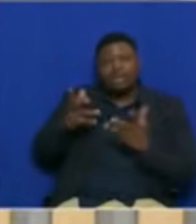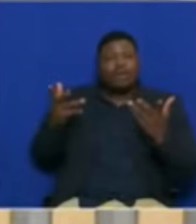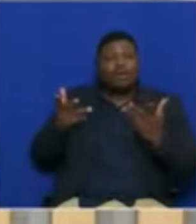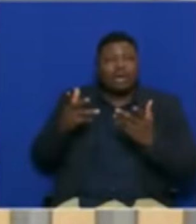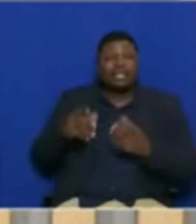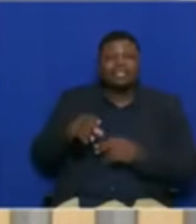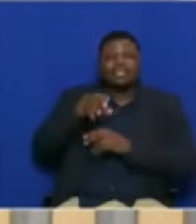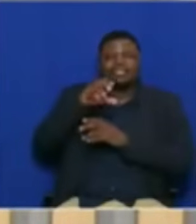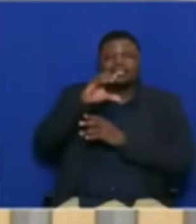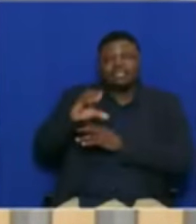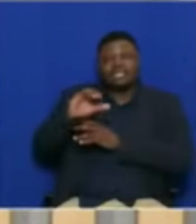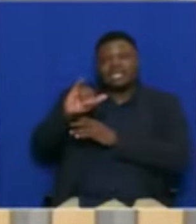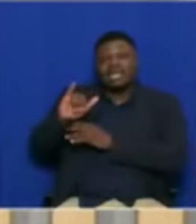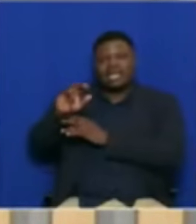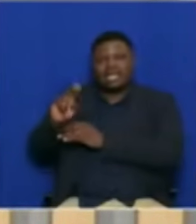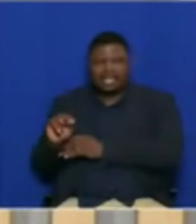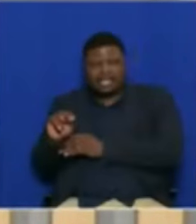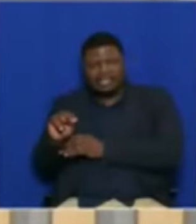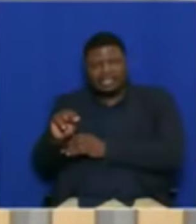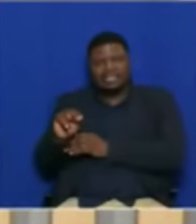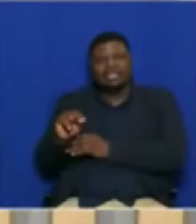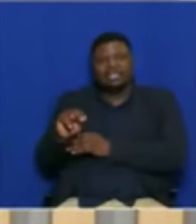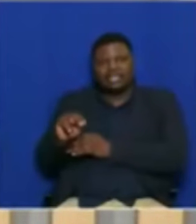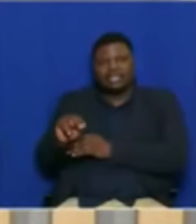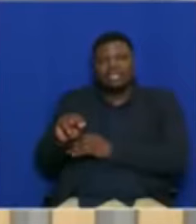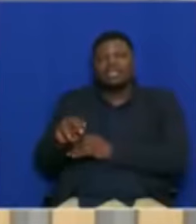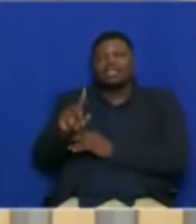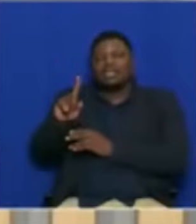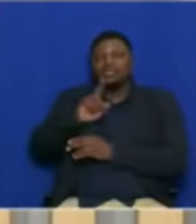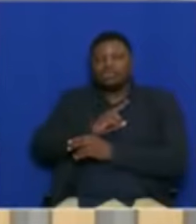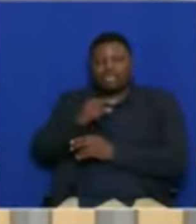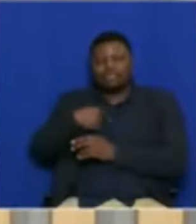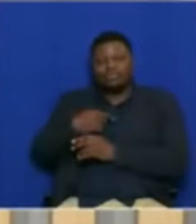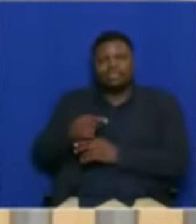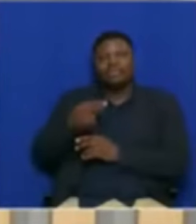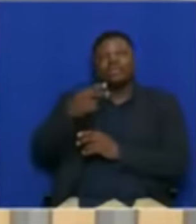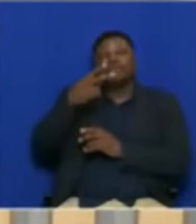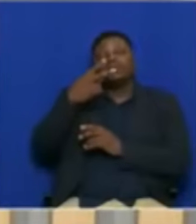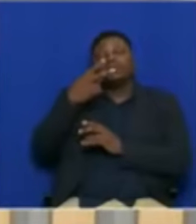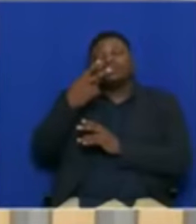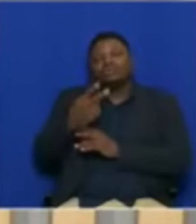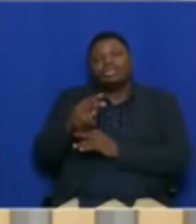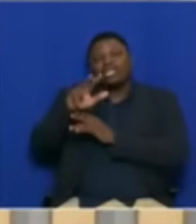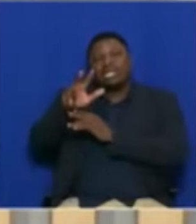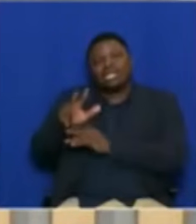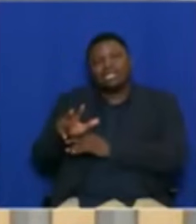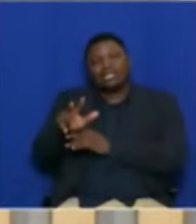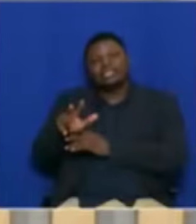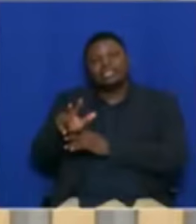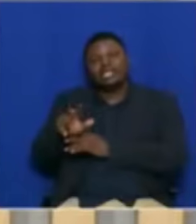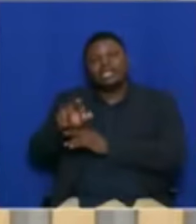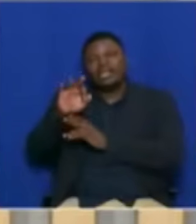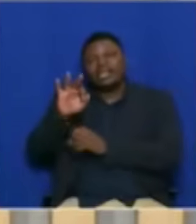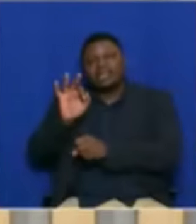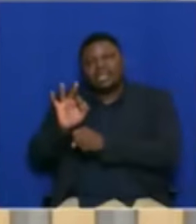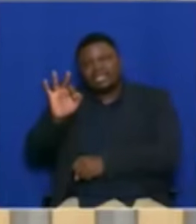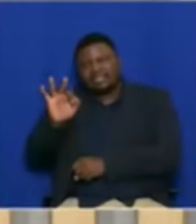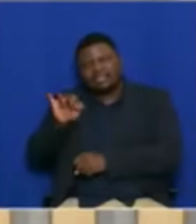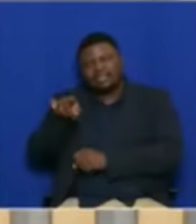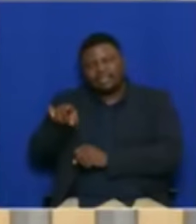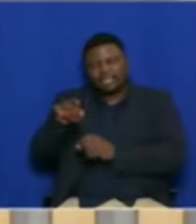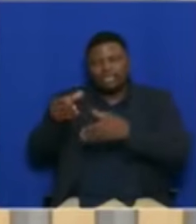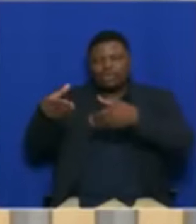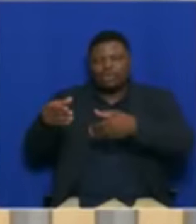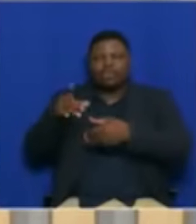your 2813 document is in. Yes, yes. Now, all the things that initially would have been in